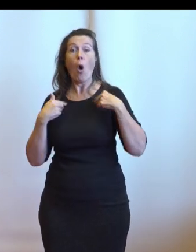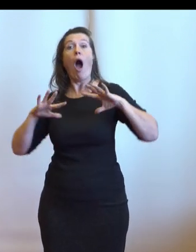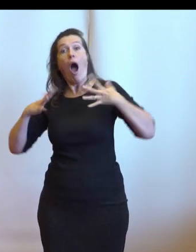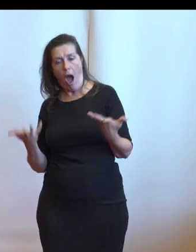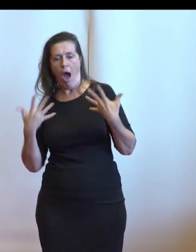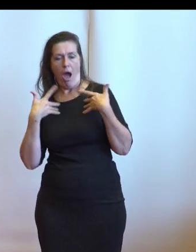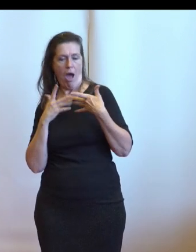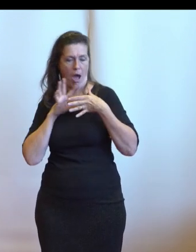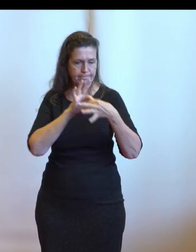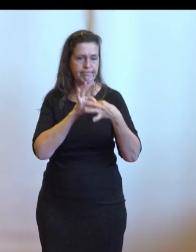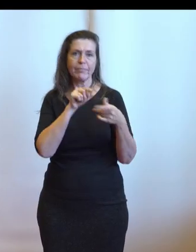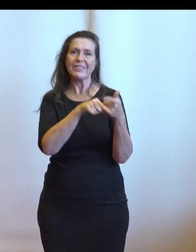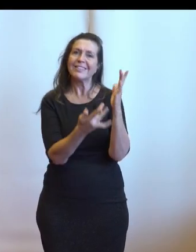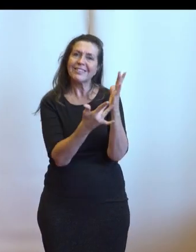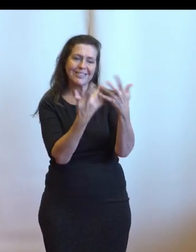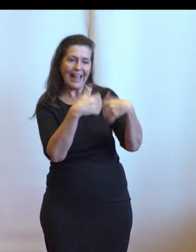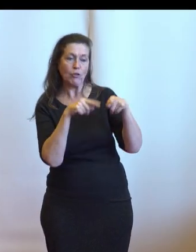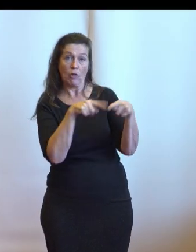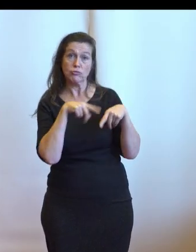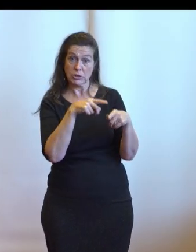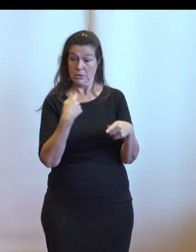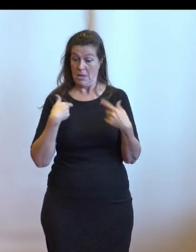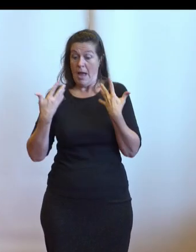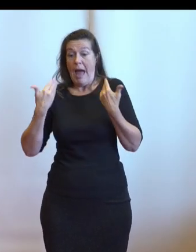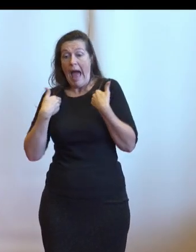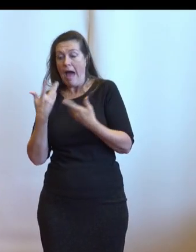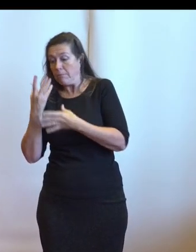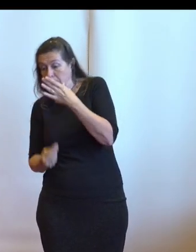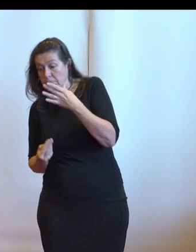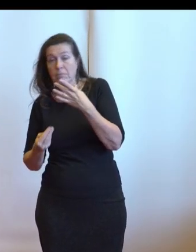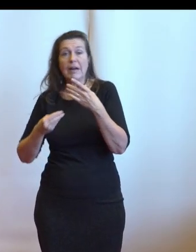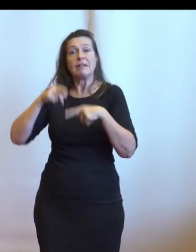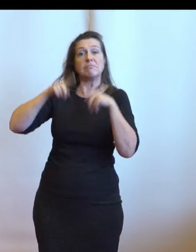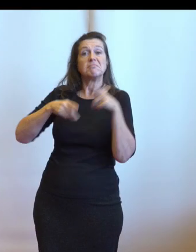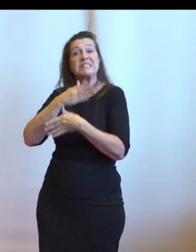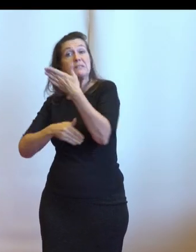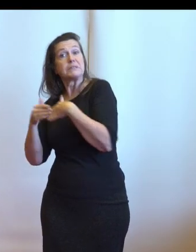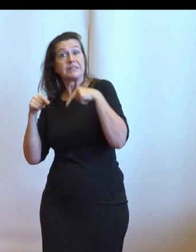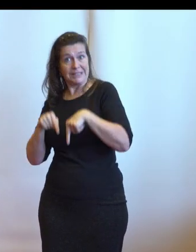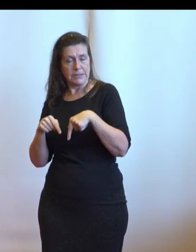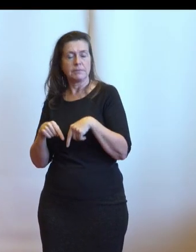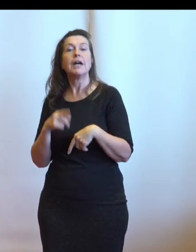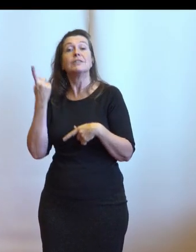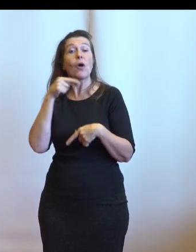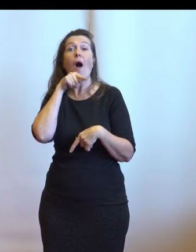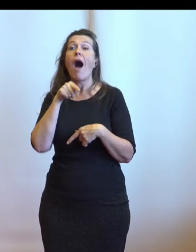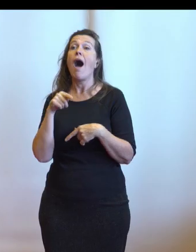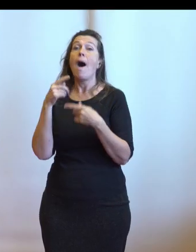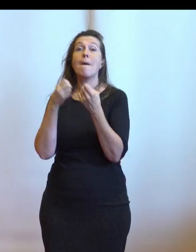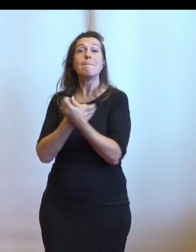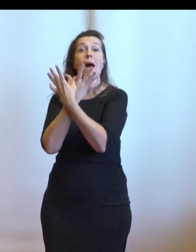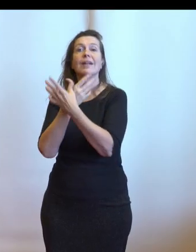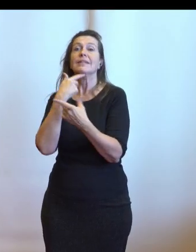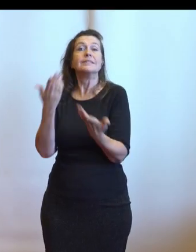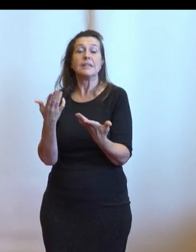too, whether we have a disability or not. That's why at Barclays, accessibility means ensuring that everyone can use